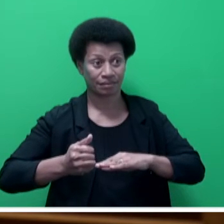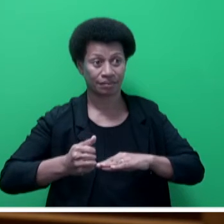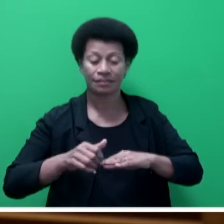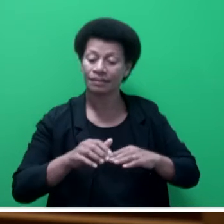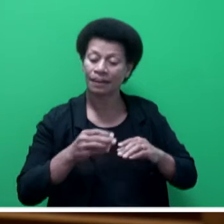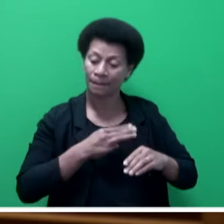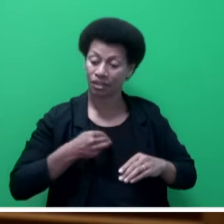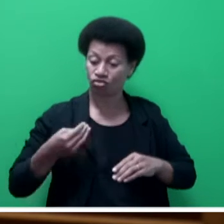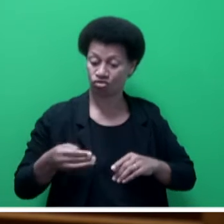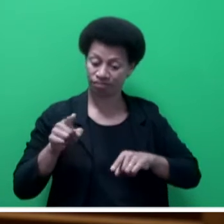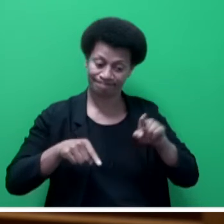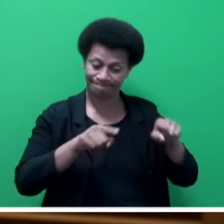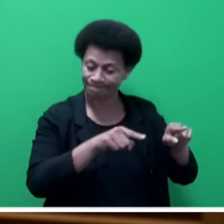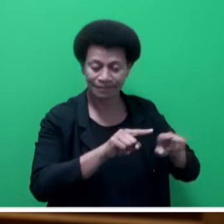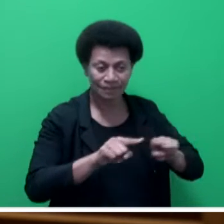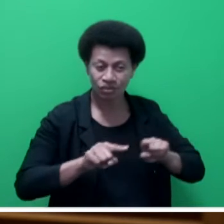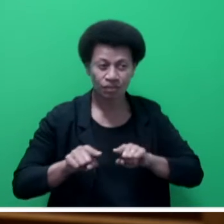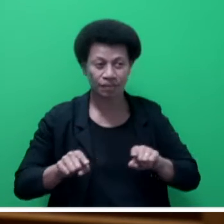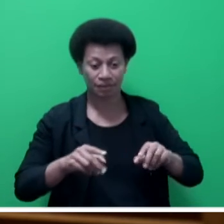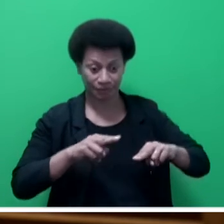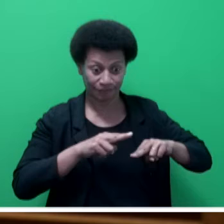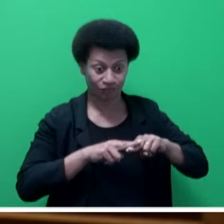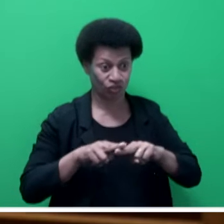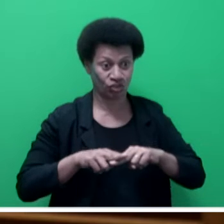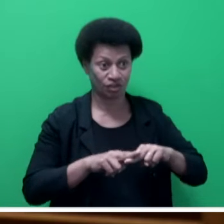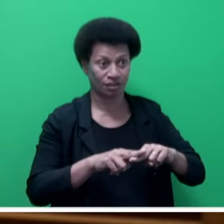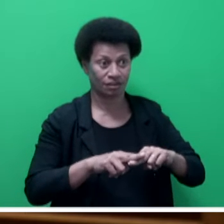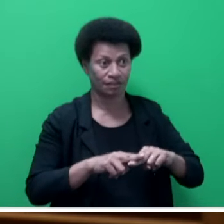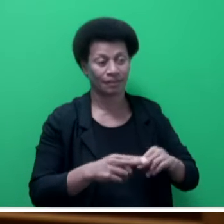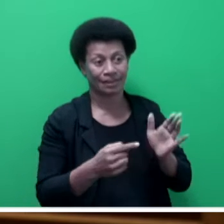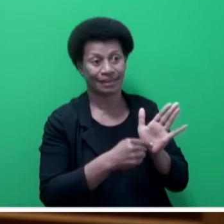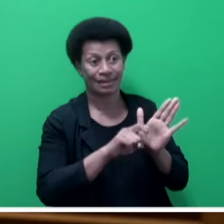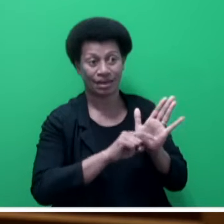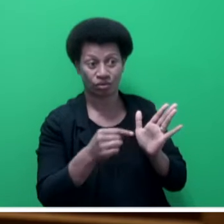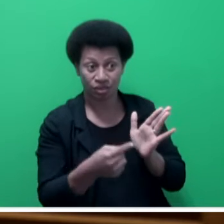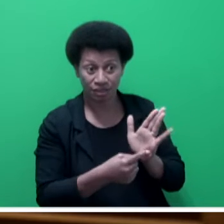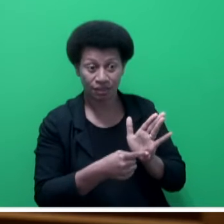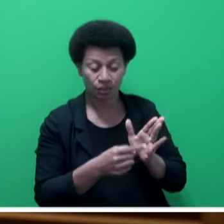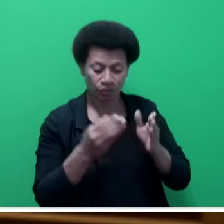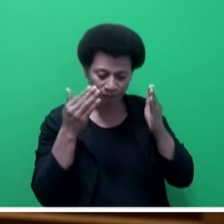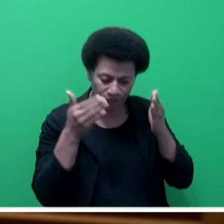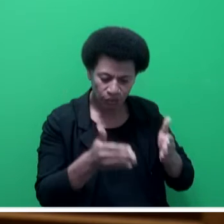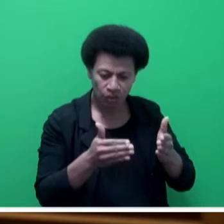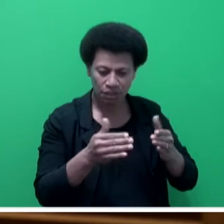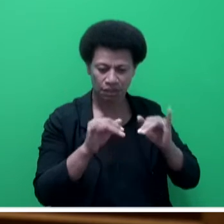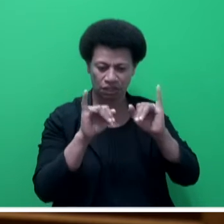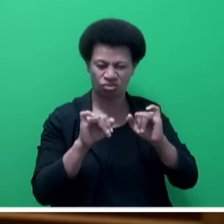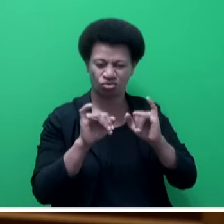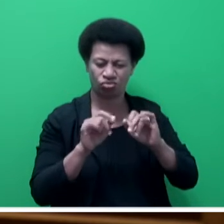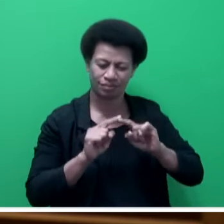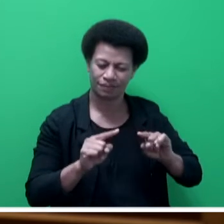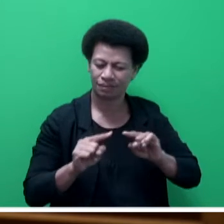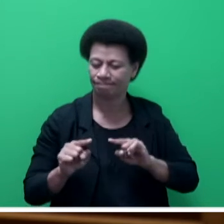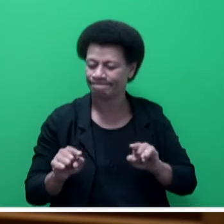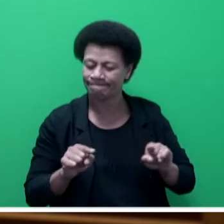industries and the communities and as Fijians. Through the TRT, we've addressed a number of unique issues with